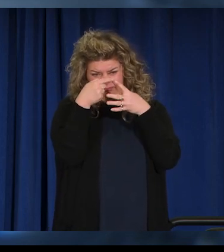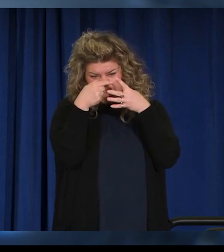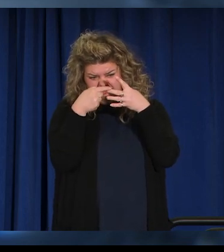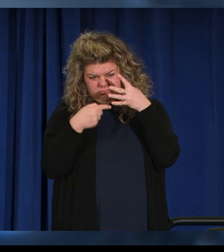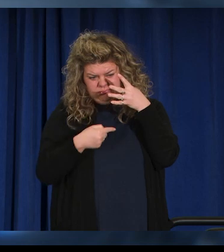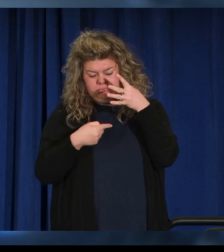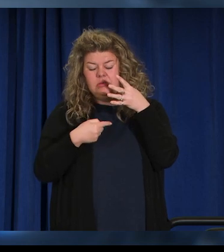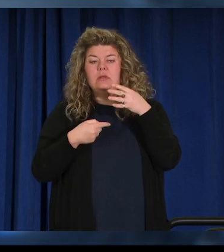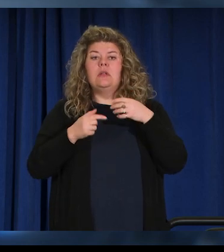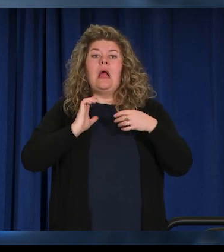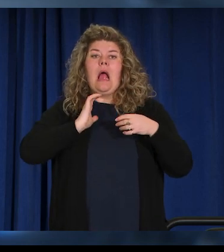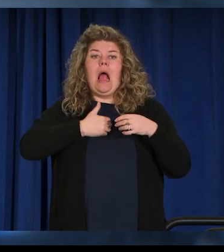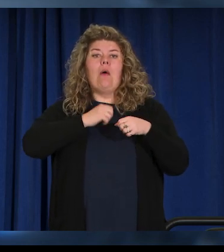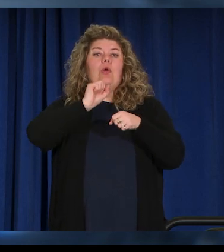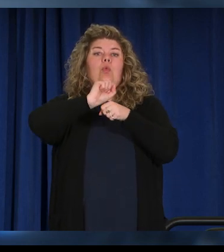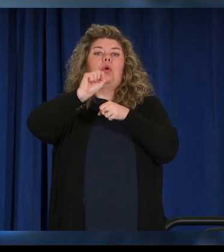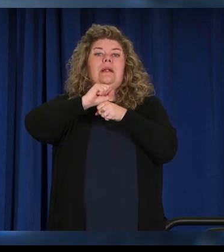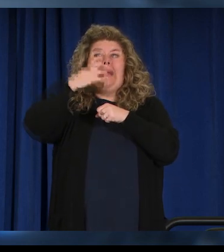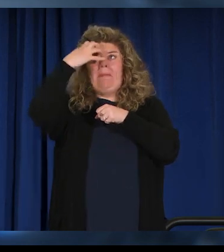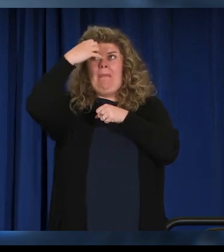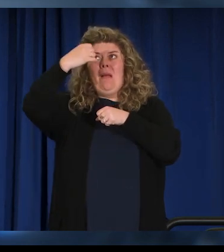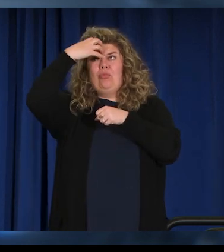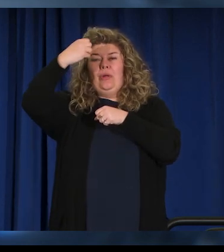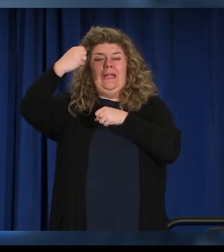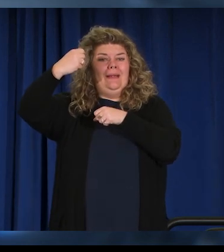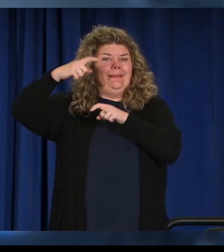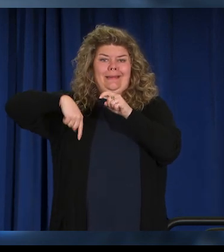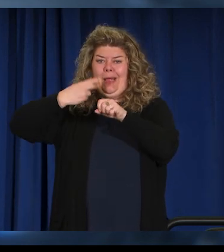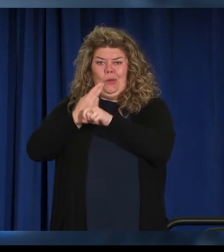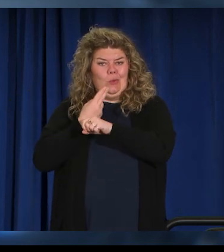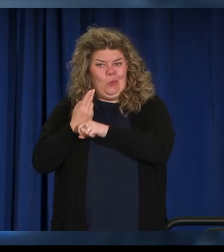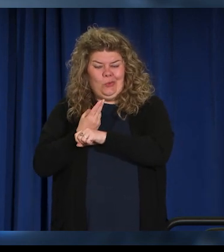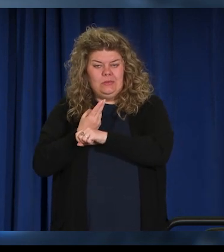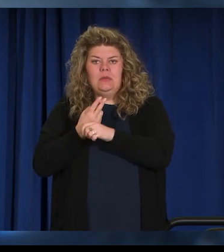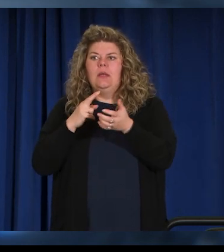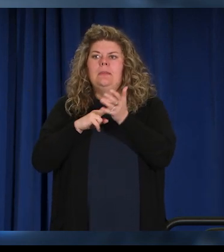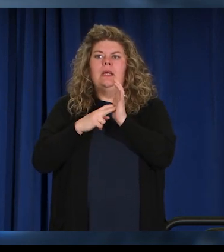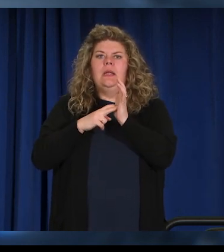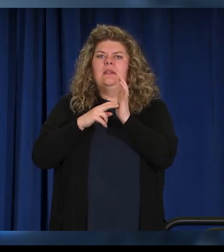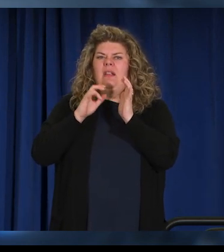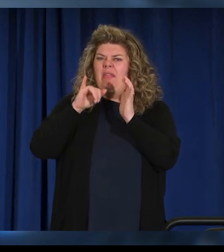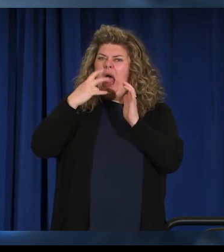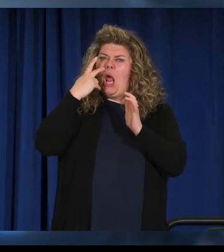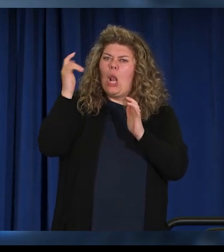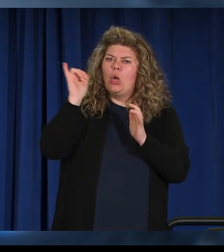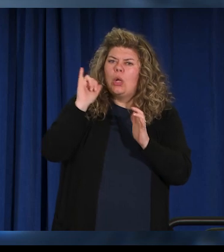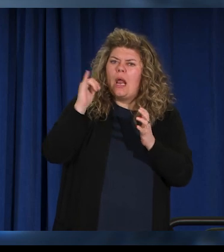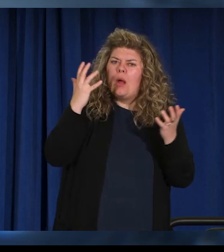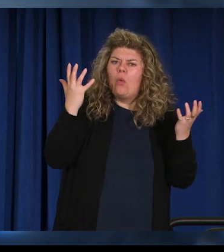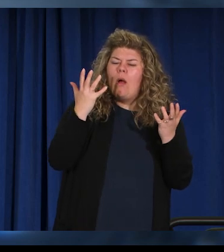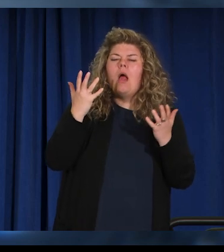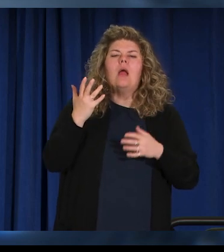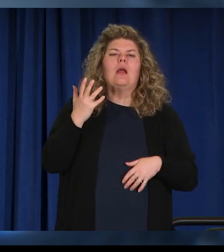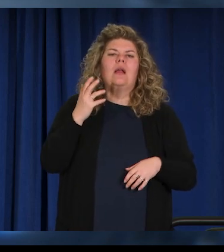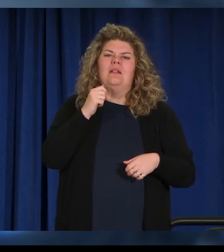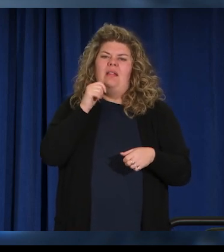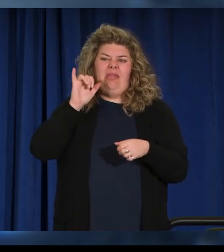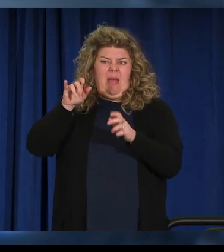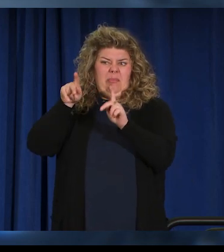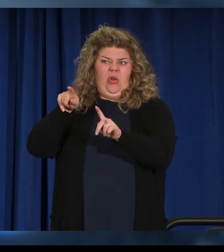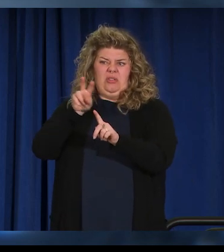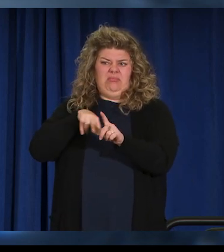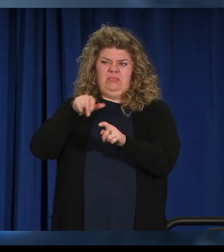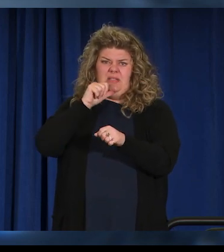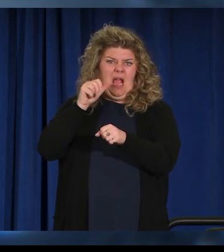information in our working memory less effectively. What this can look like is incompetence or forgetfulness. We are going to struggle